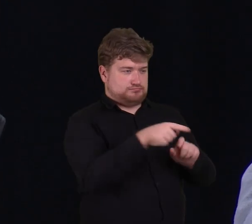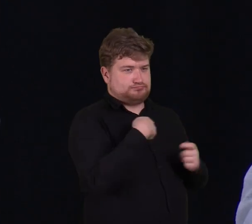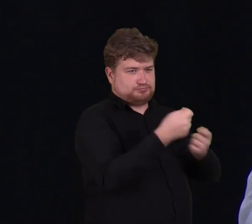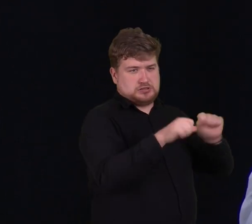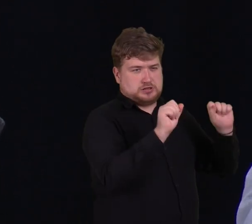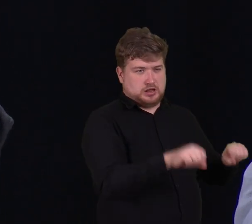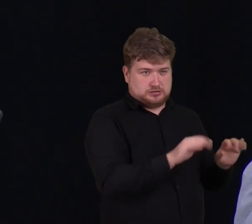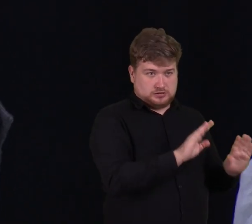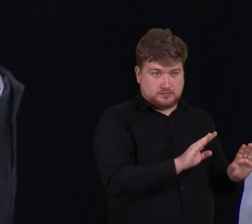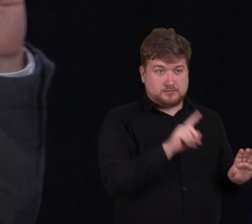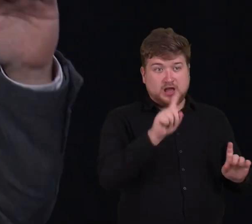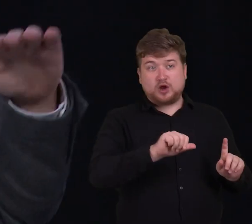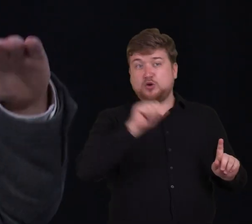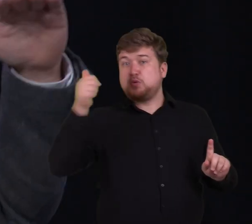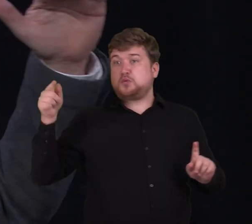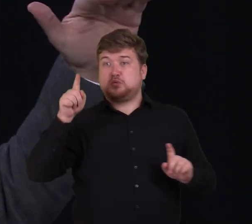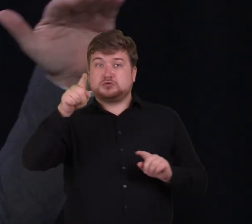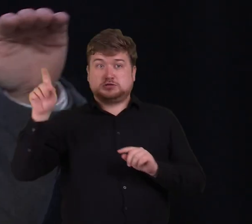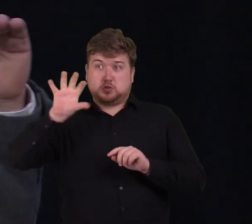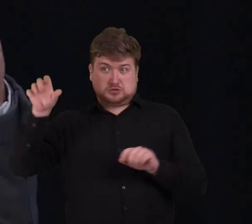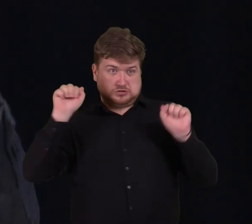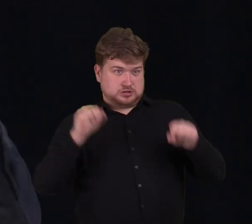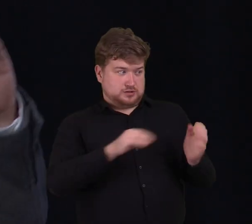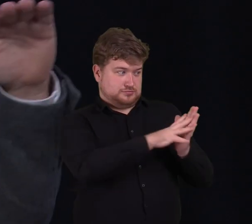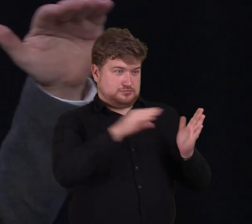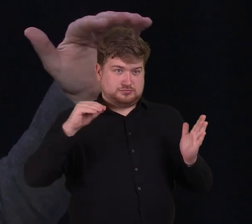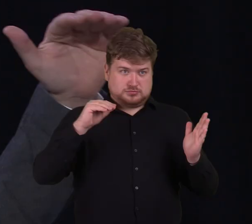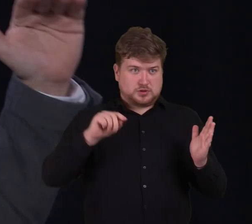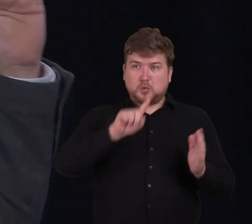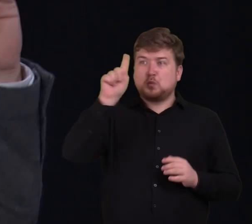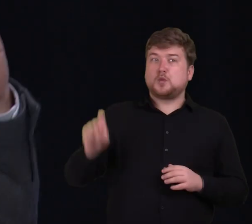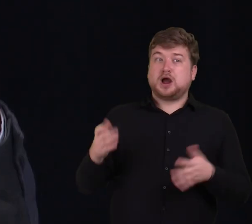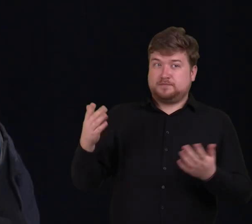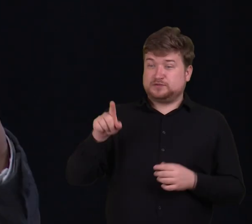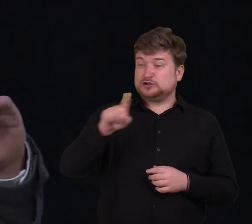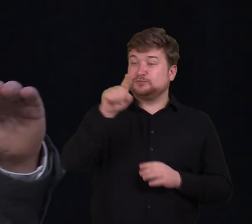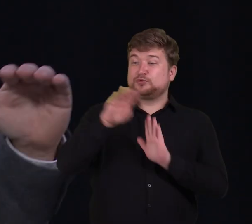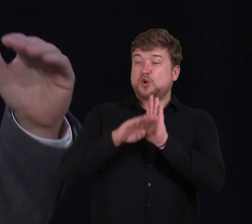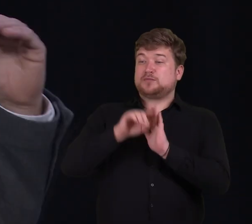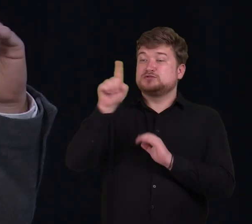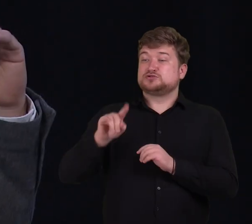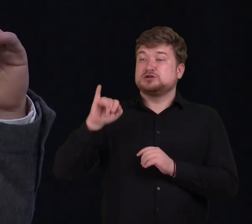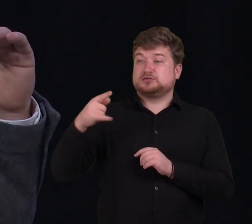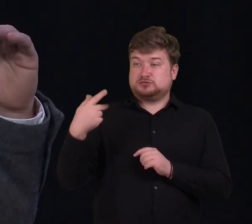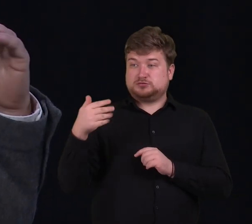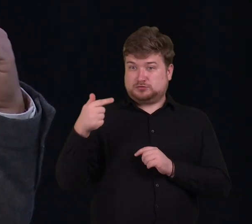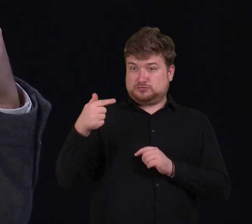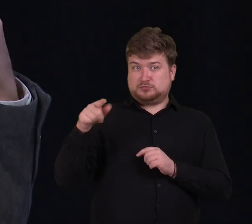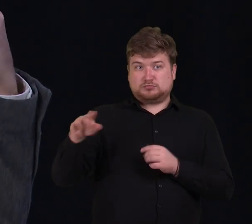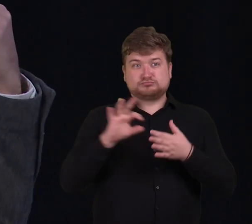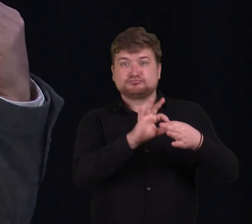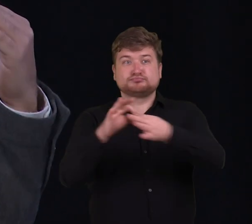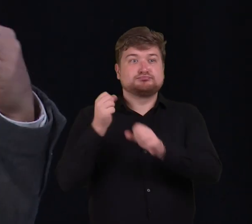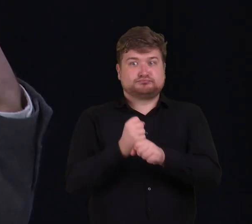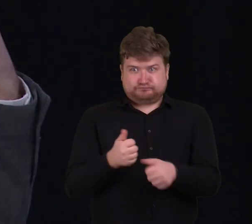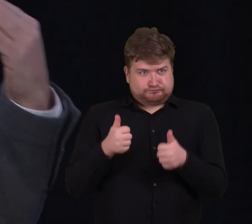between ITIs. So you and guys, I suppose, from Olomouc, Praha, and many other cities. How is working? Is it